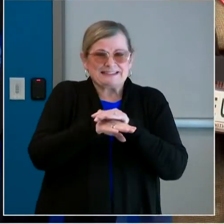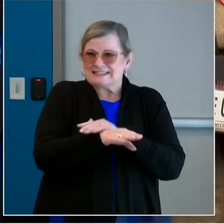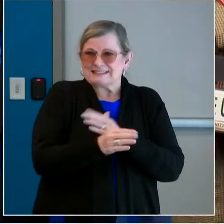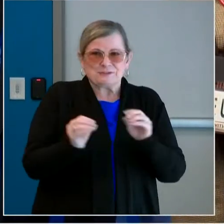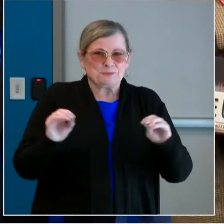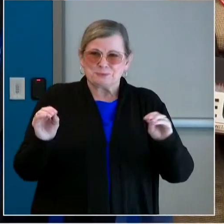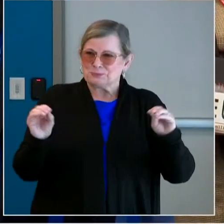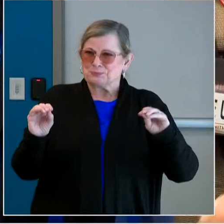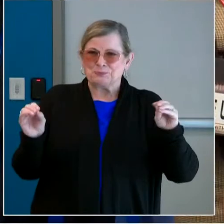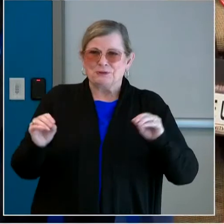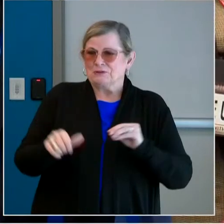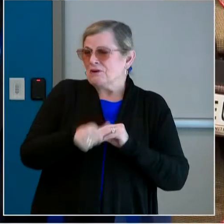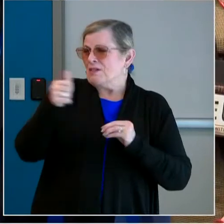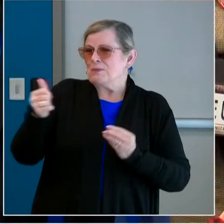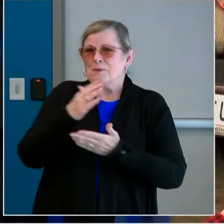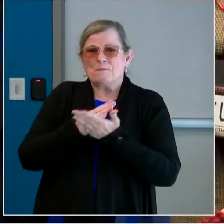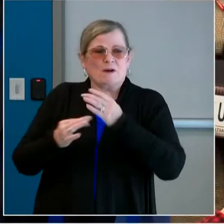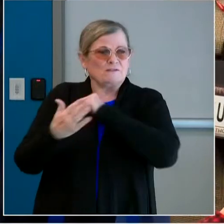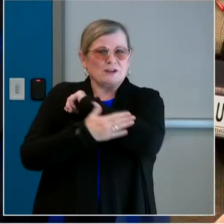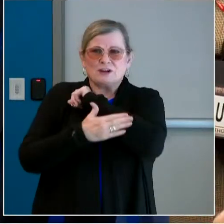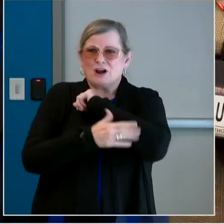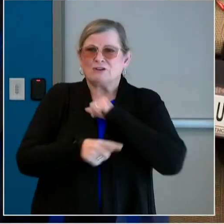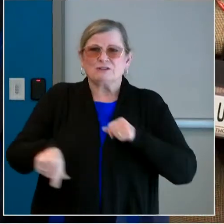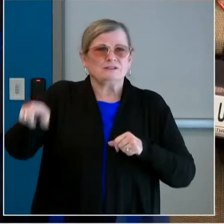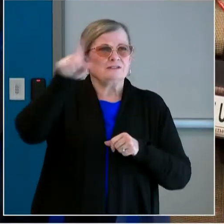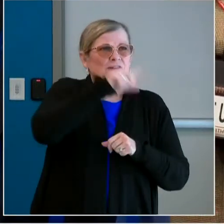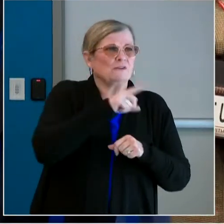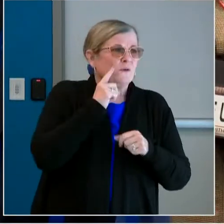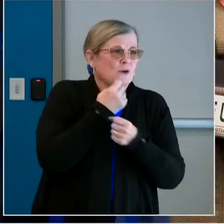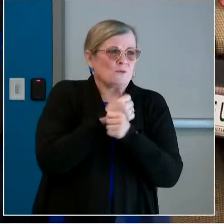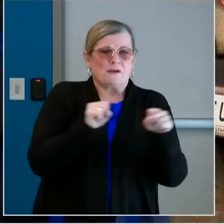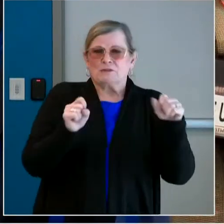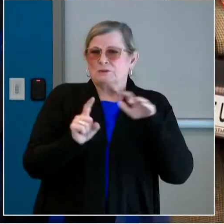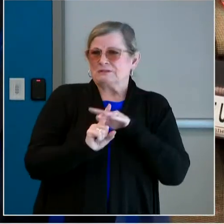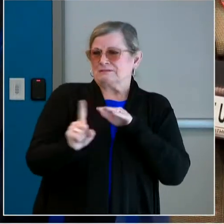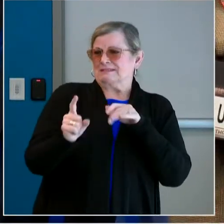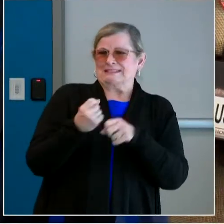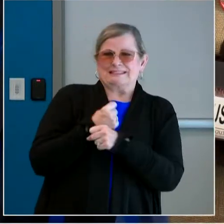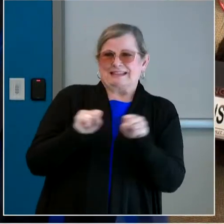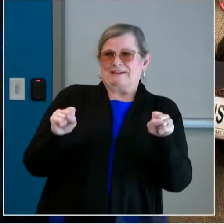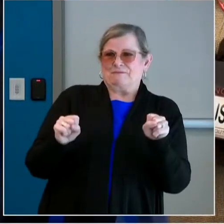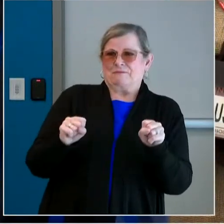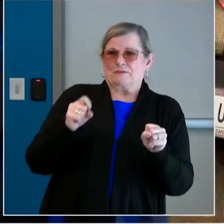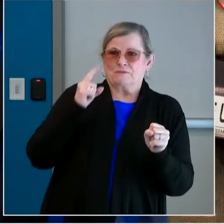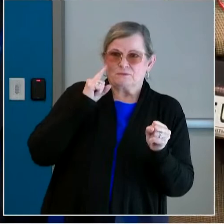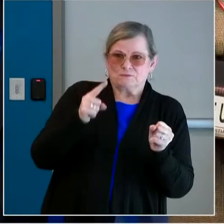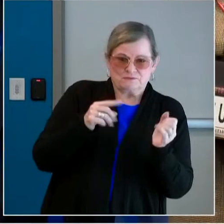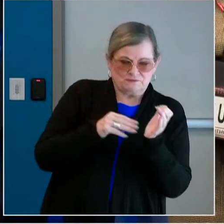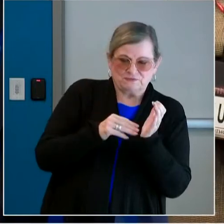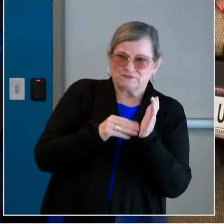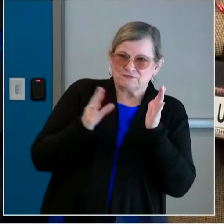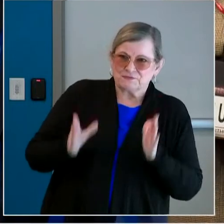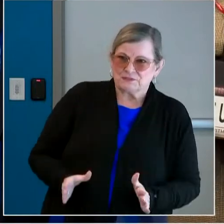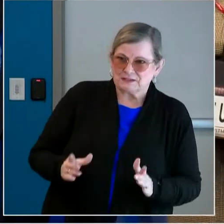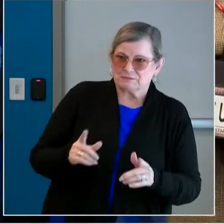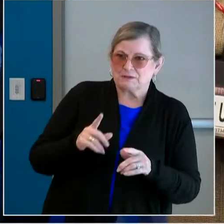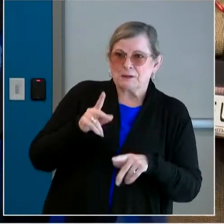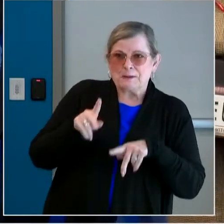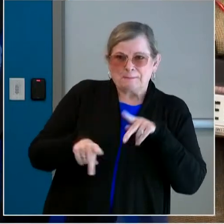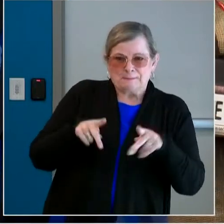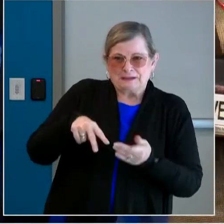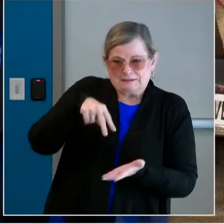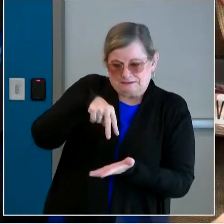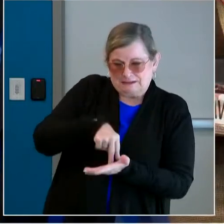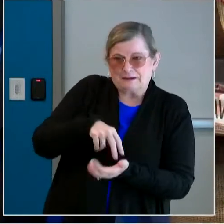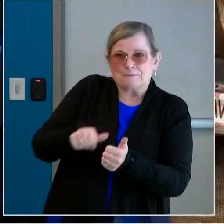refuge for those women, and also for providers like the folks standing behind us. So I look